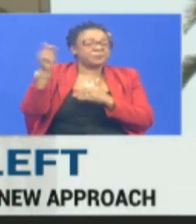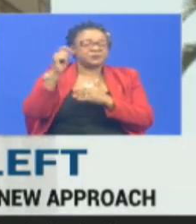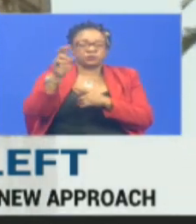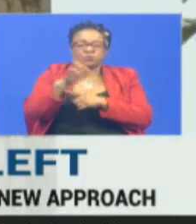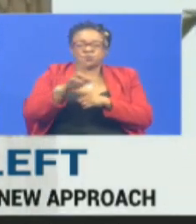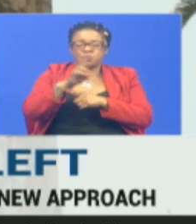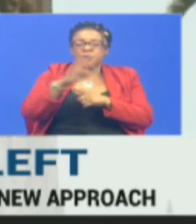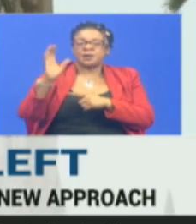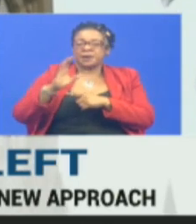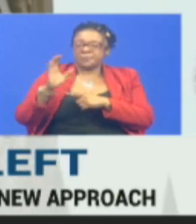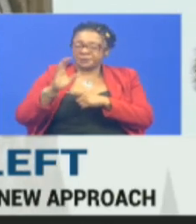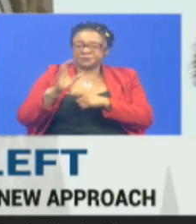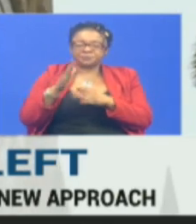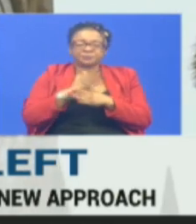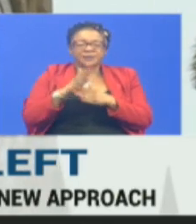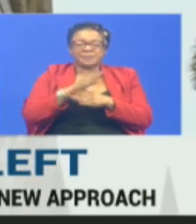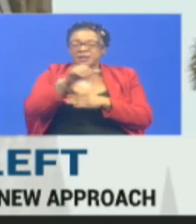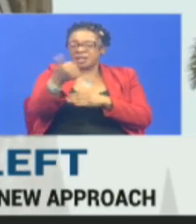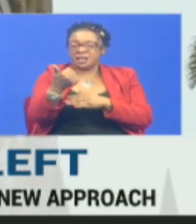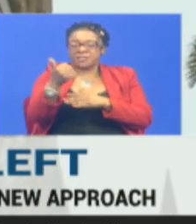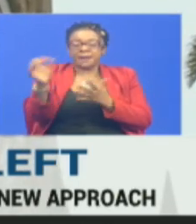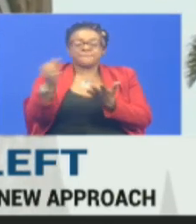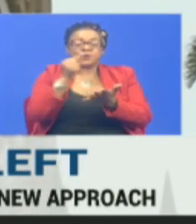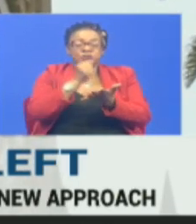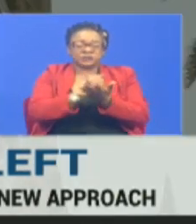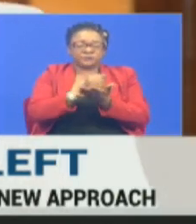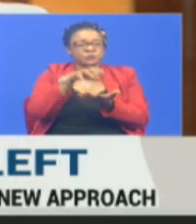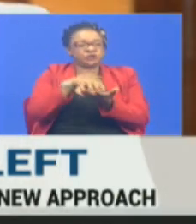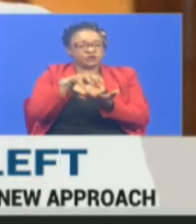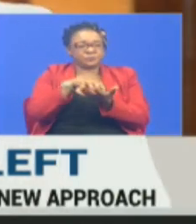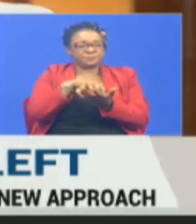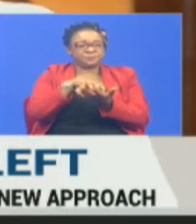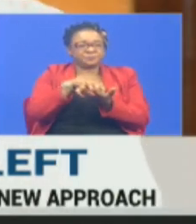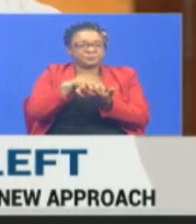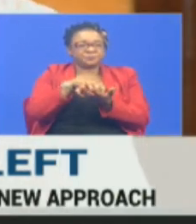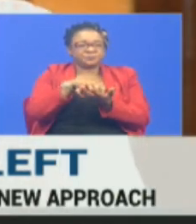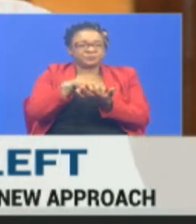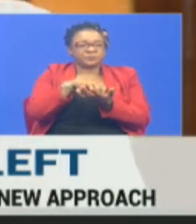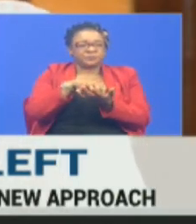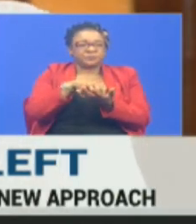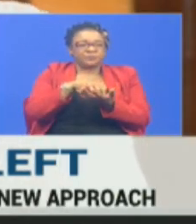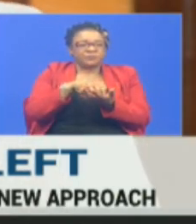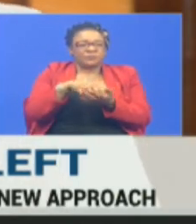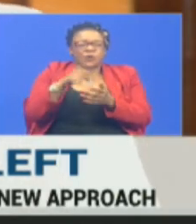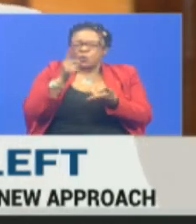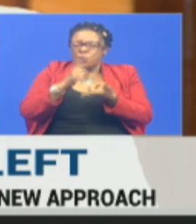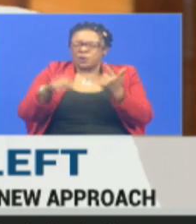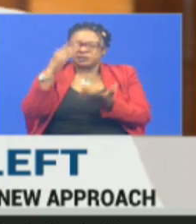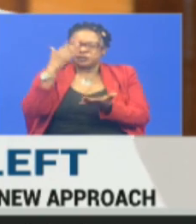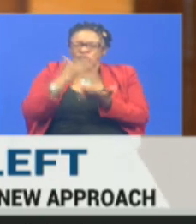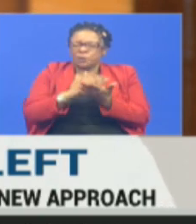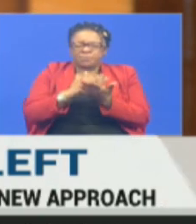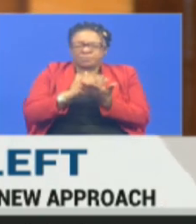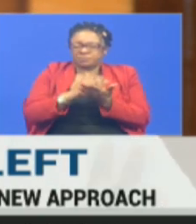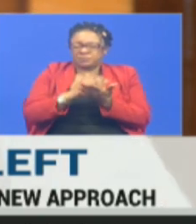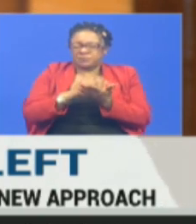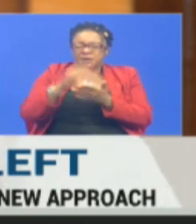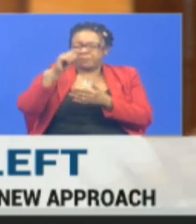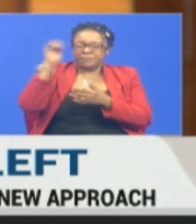cabinet, among other appointive positions. What has stopped President Uhuru Kenyatta from appointing 50-50